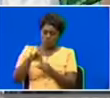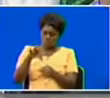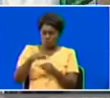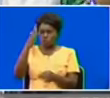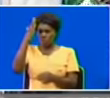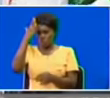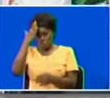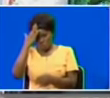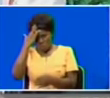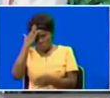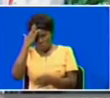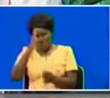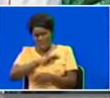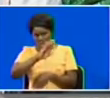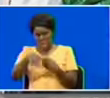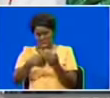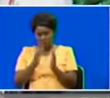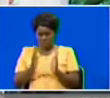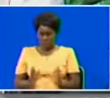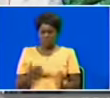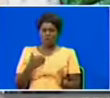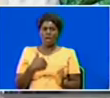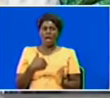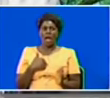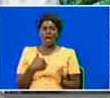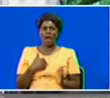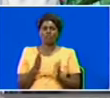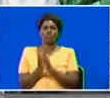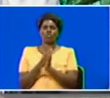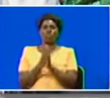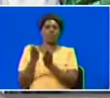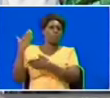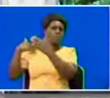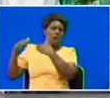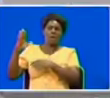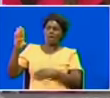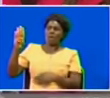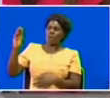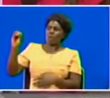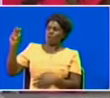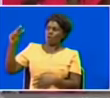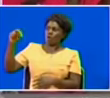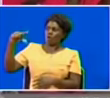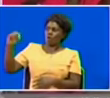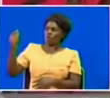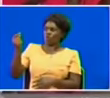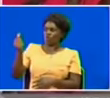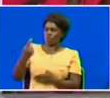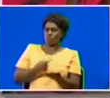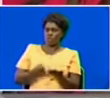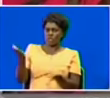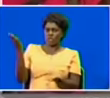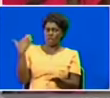that everybody has a track record. So what has Jago done? Mm. Mbogo, what do you think of him? He was here a few weeks ago